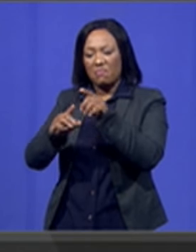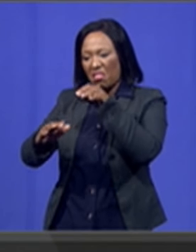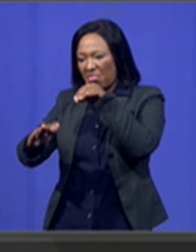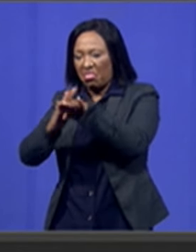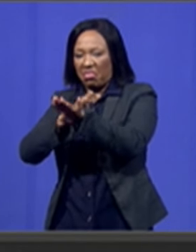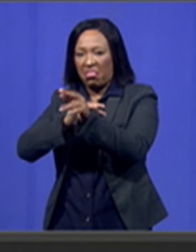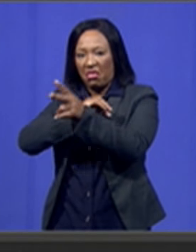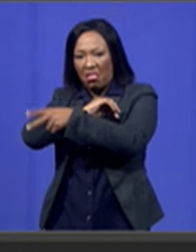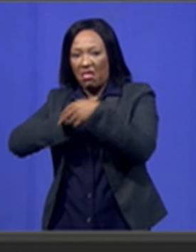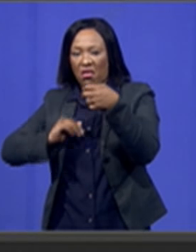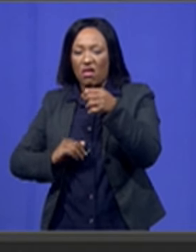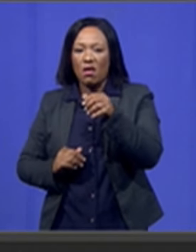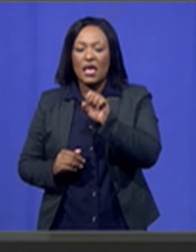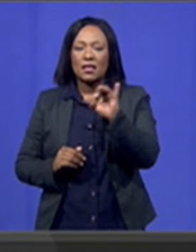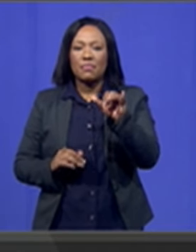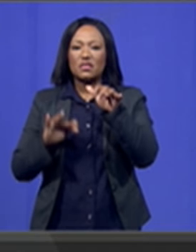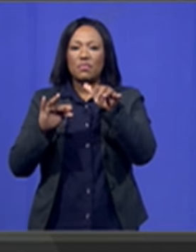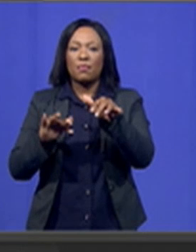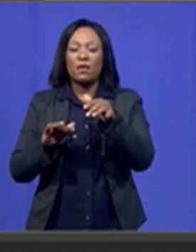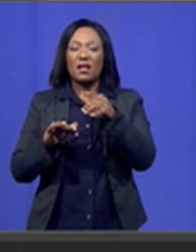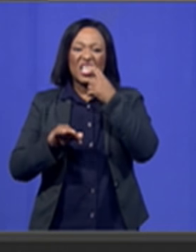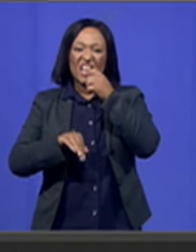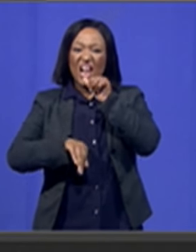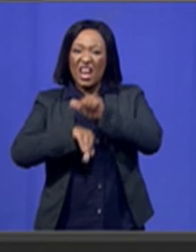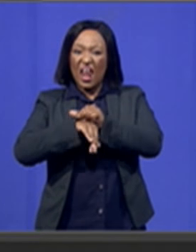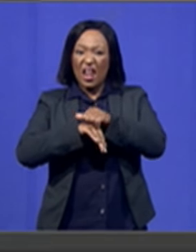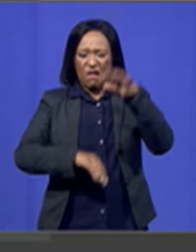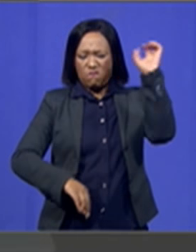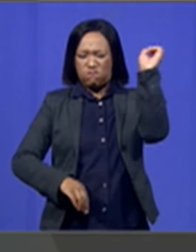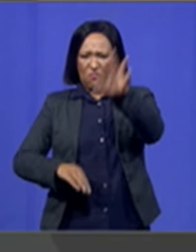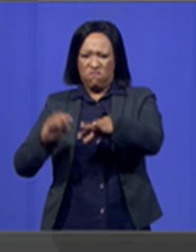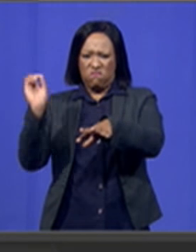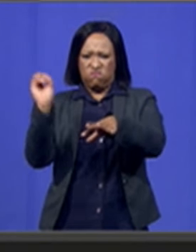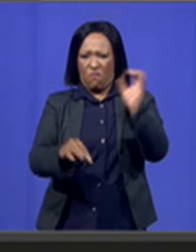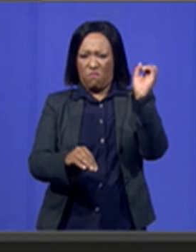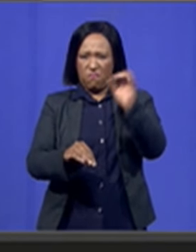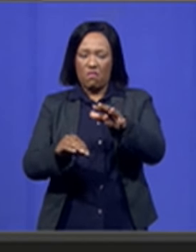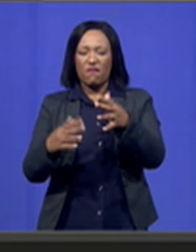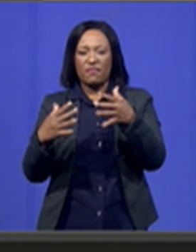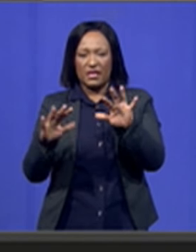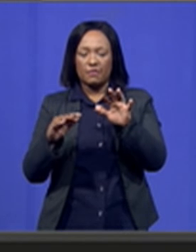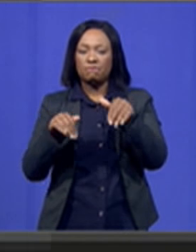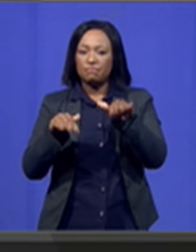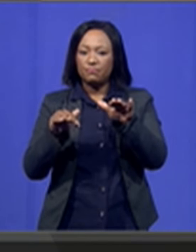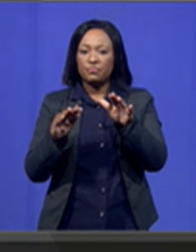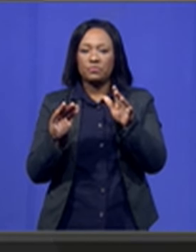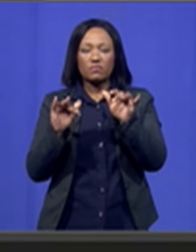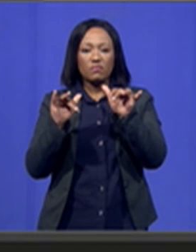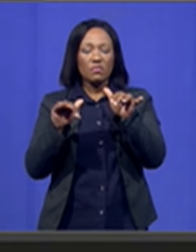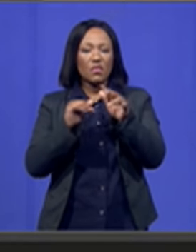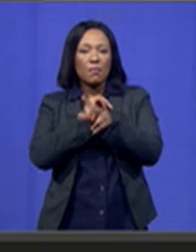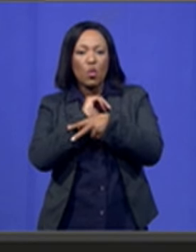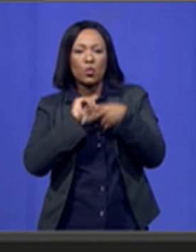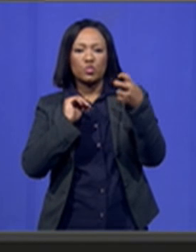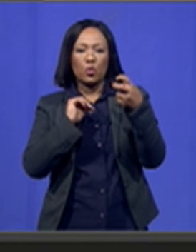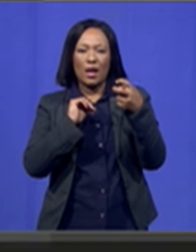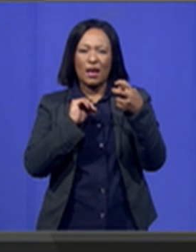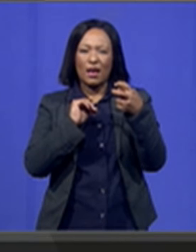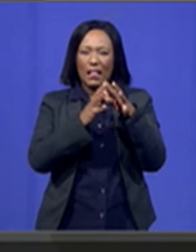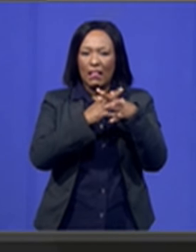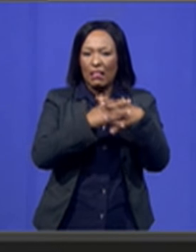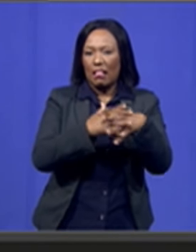News le sona se ne sa konopiwa ka maji. Bothata ba batho ba ntseng ba tshwatla dishopo ba nka poho ba senya ka nnete ha e tsamaelane